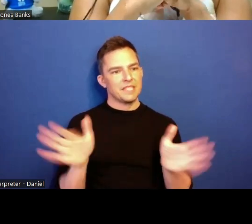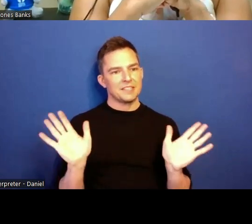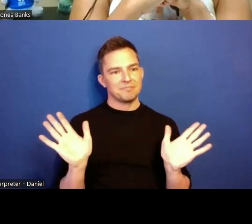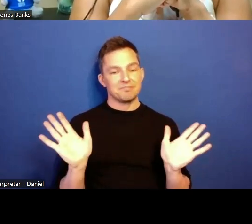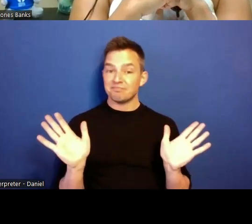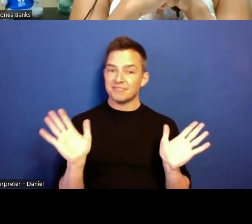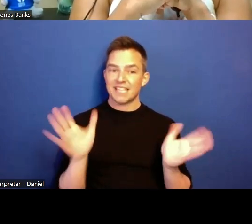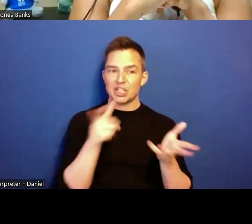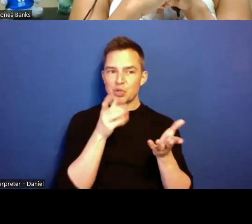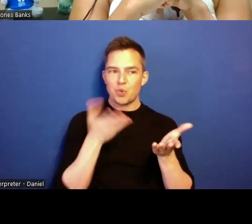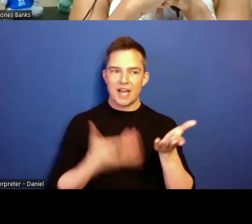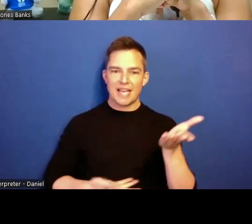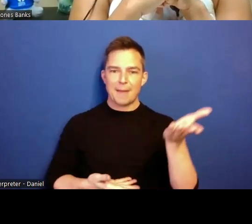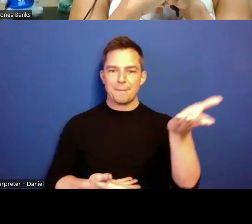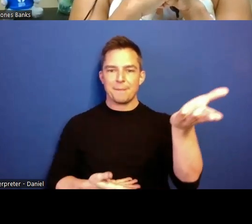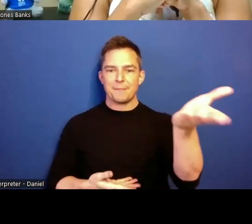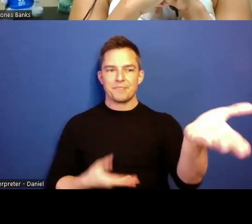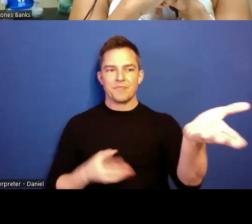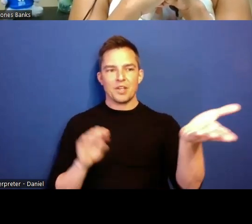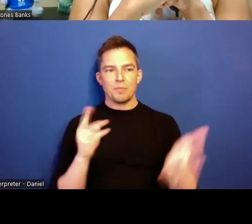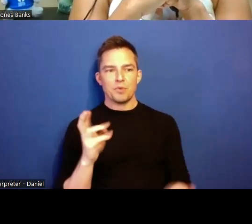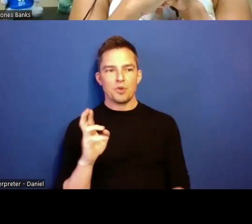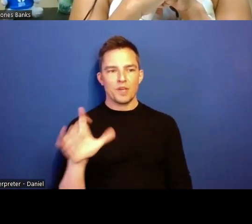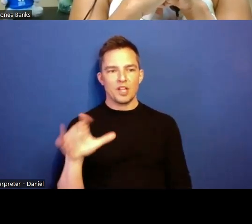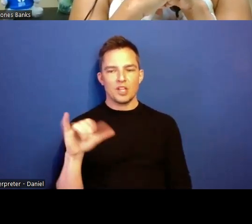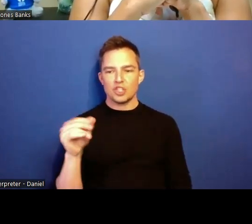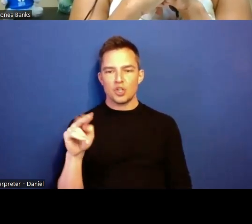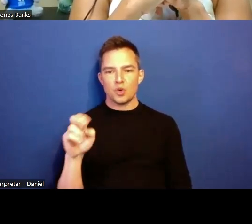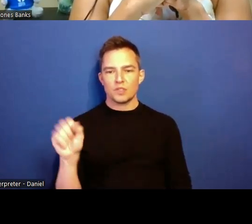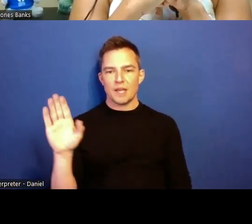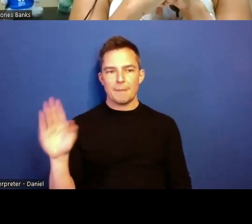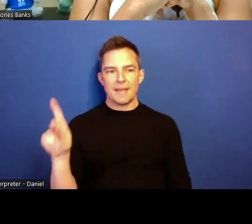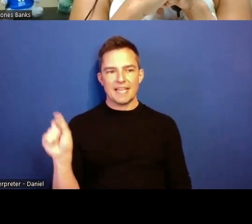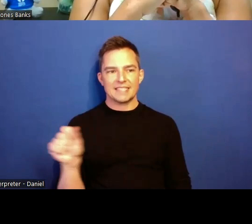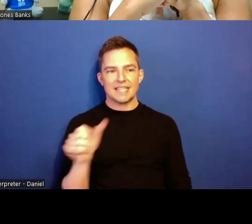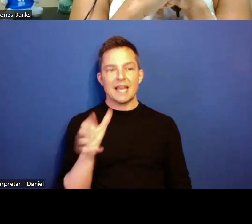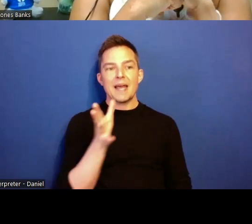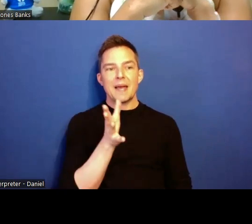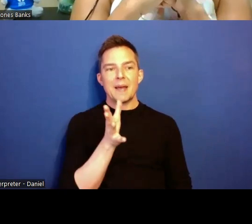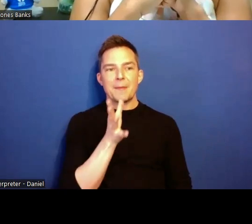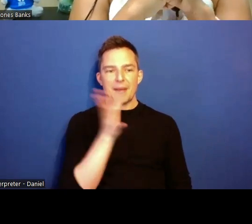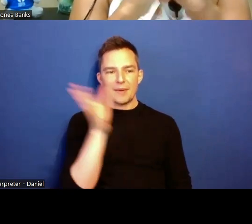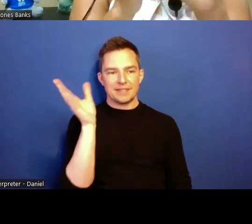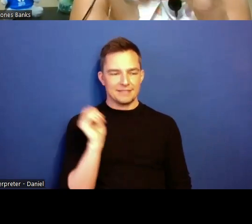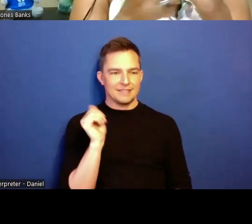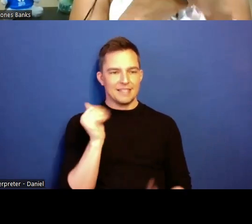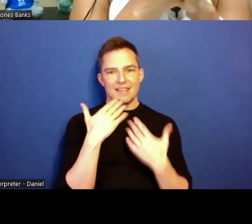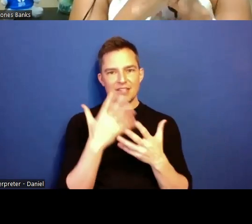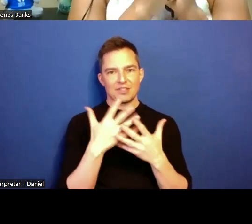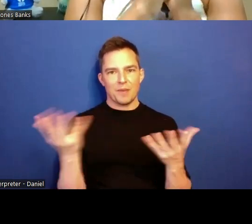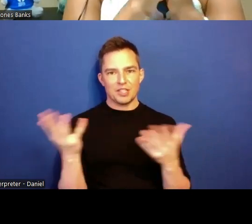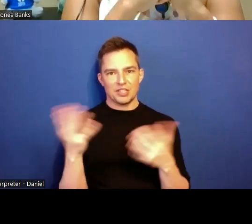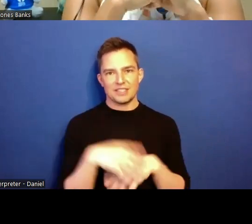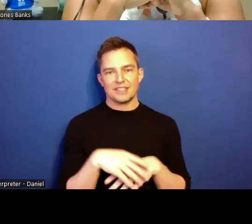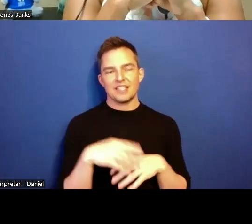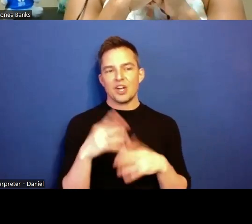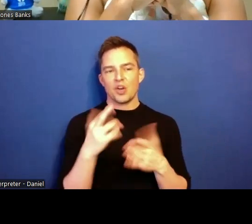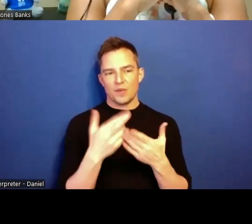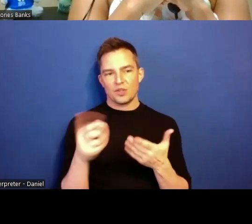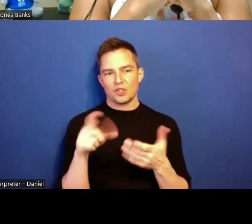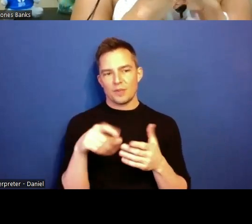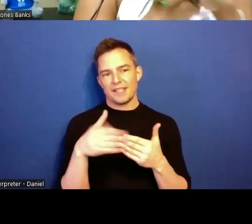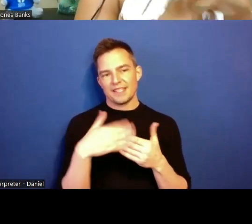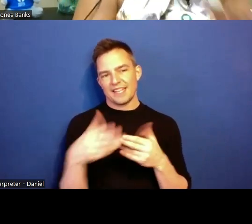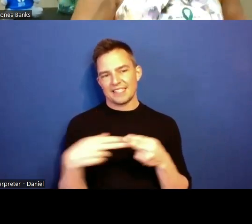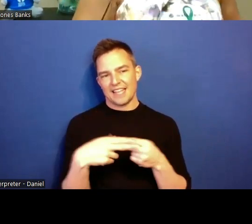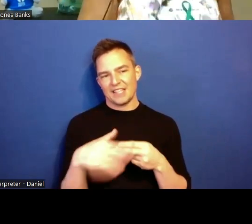That's who I am, Muriel Jones Bank, parent. Thank you so much. And there should be resources in the next